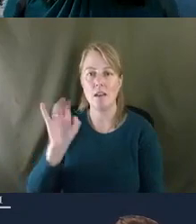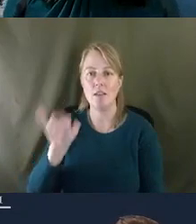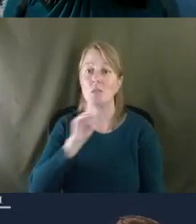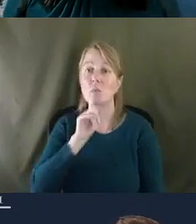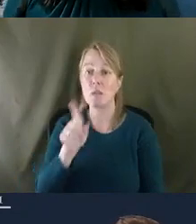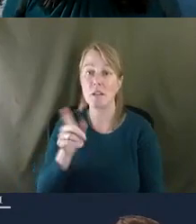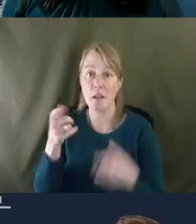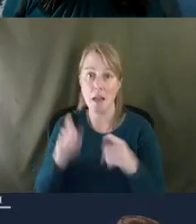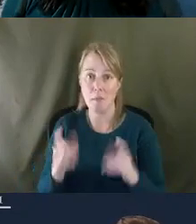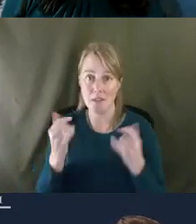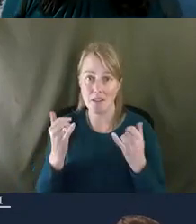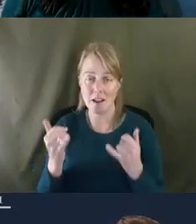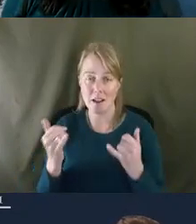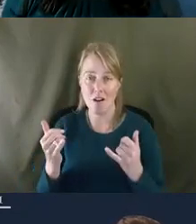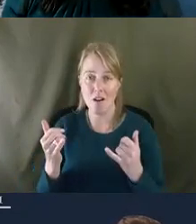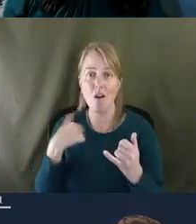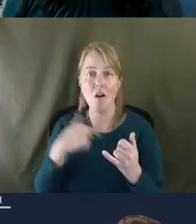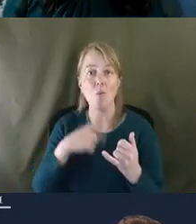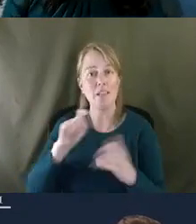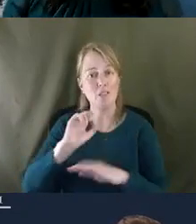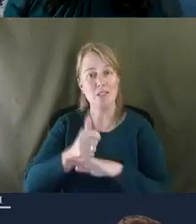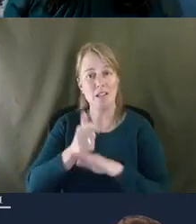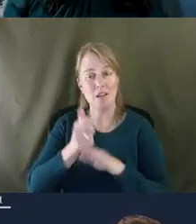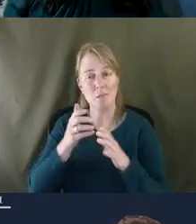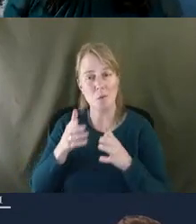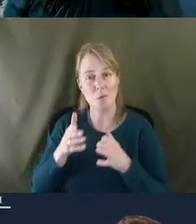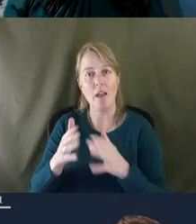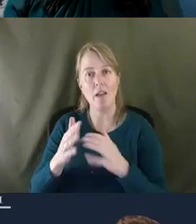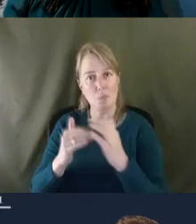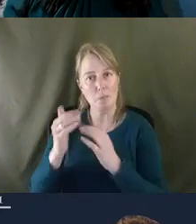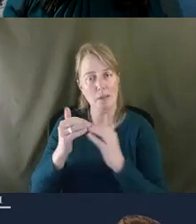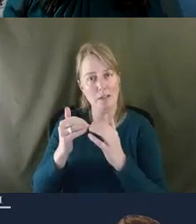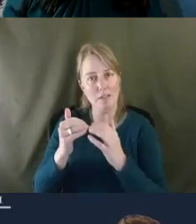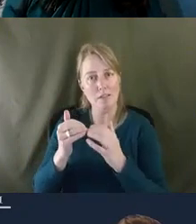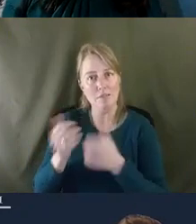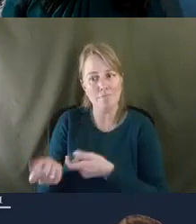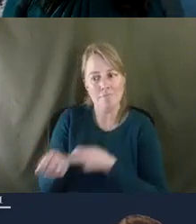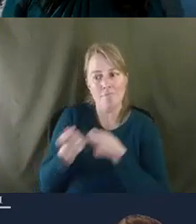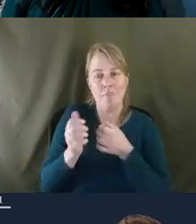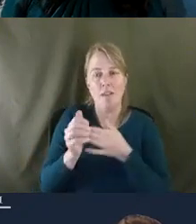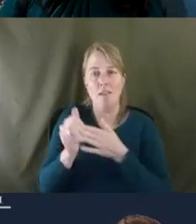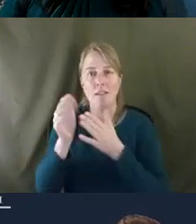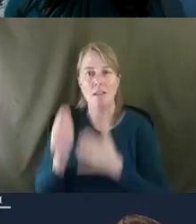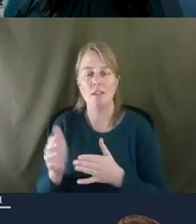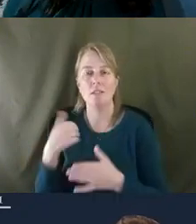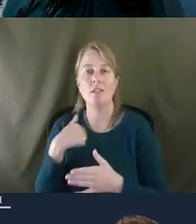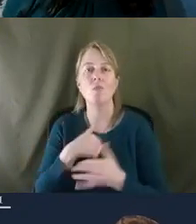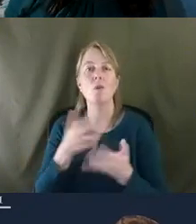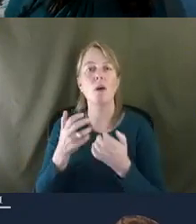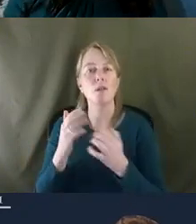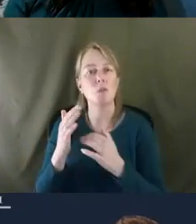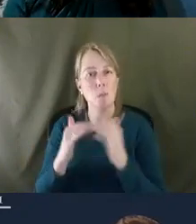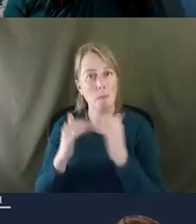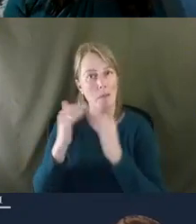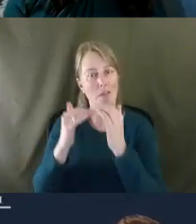And we have to get away in order to build up our emerging leaders as quickly as possible. We want to build them up in our